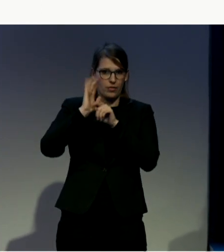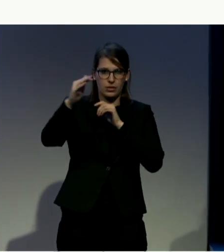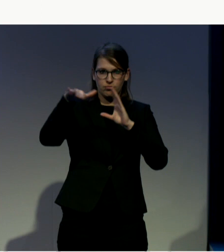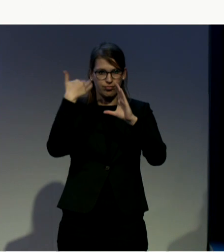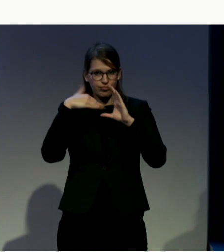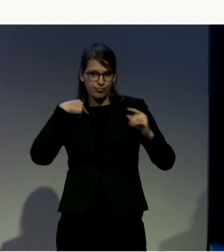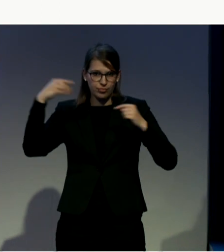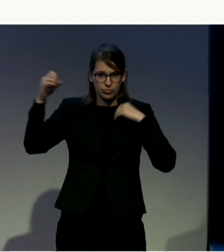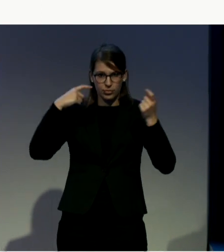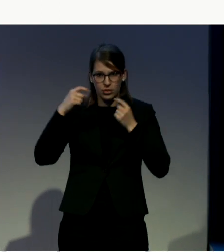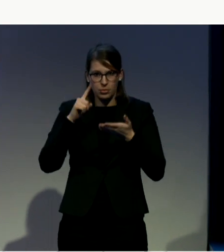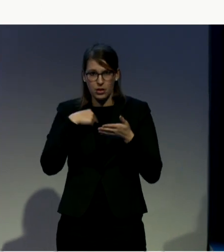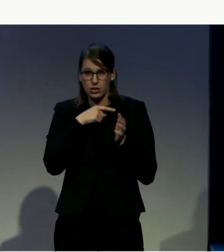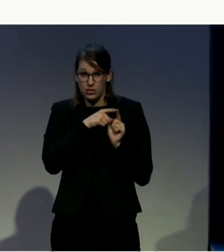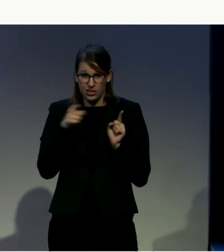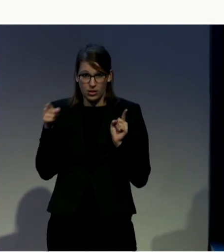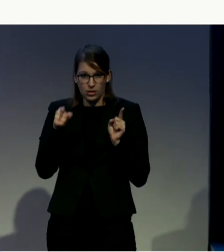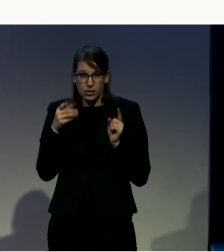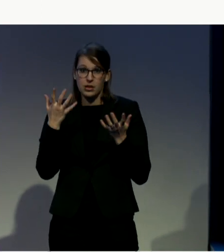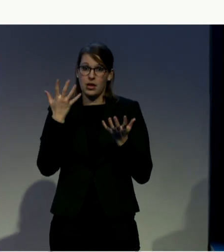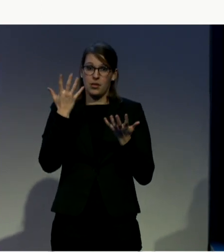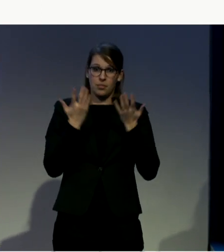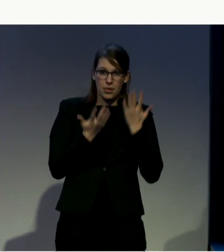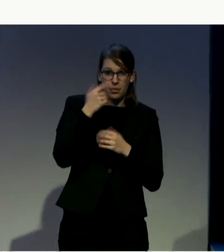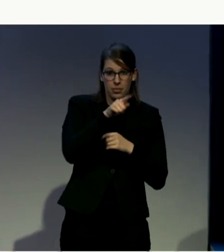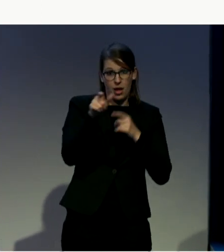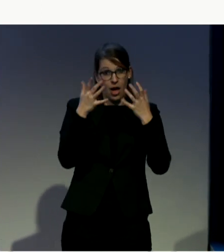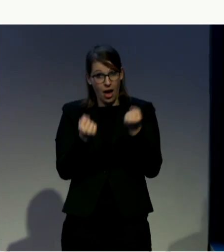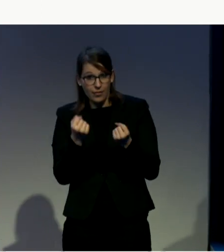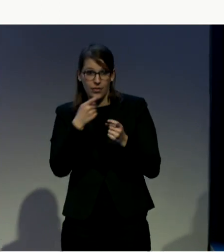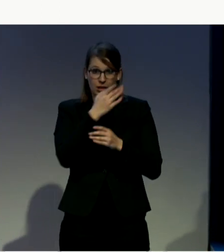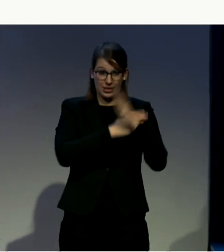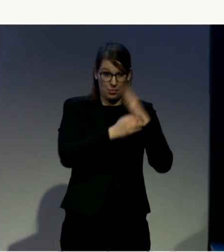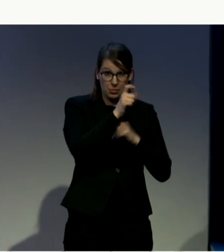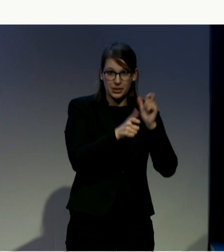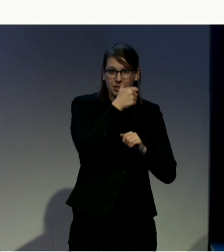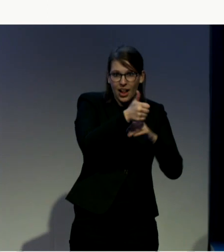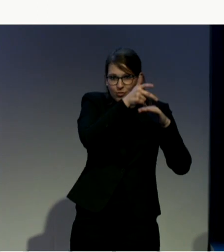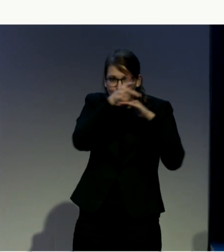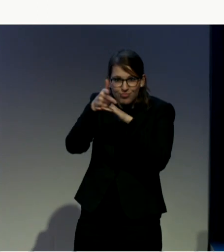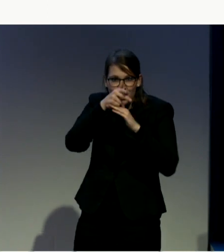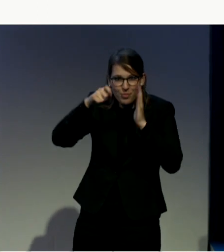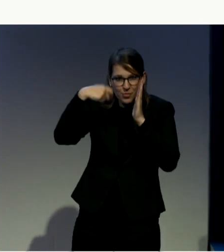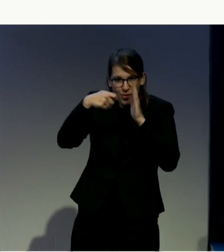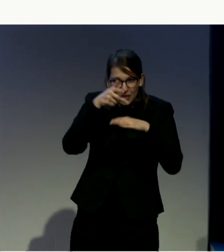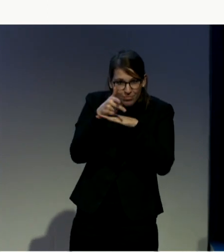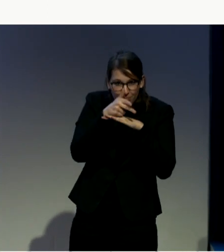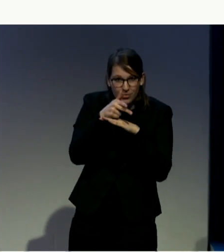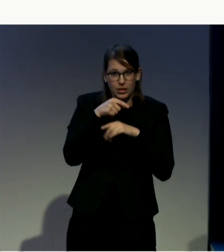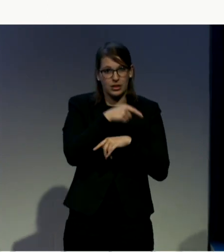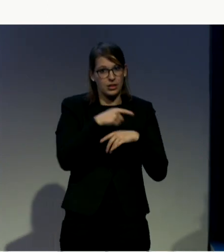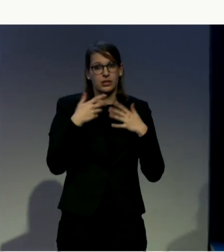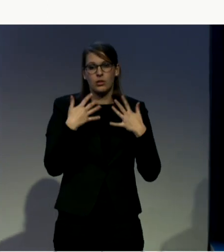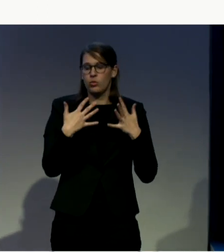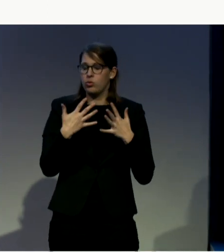being by a person with a disability definitely lends an important level of authenticity, of responsibility in how the story is